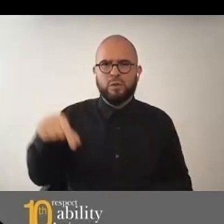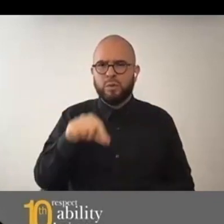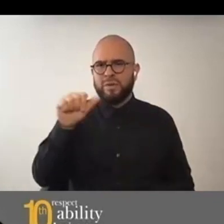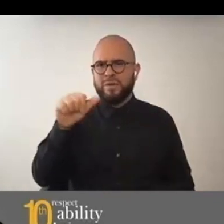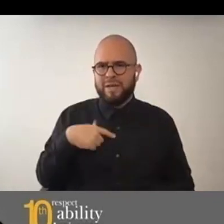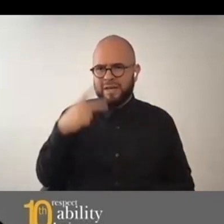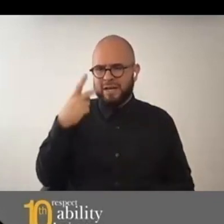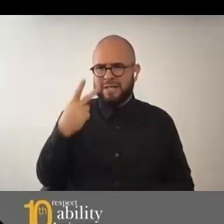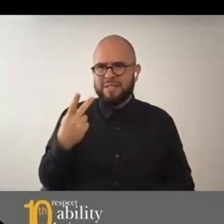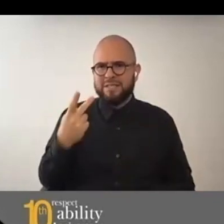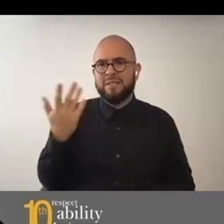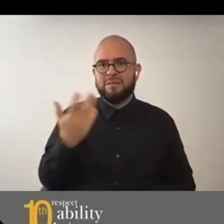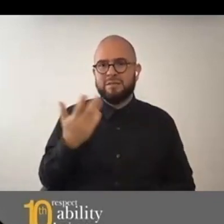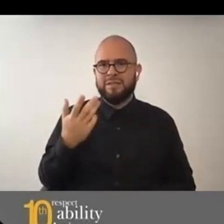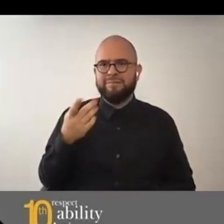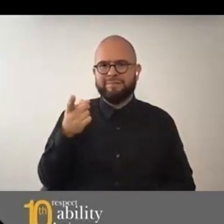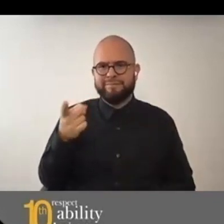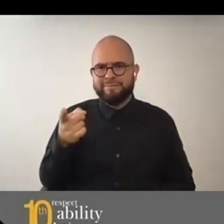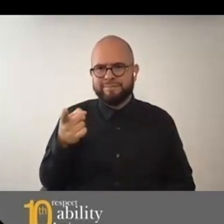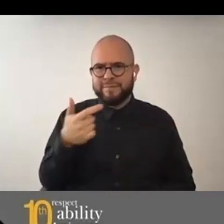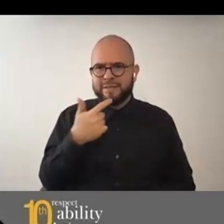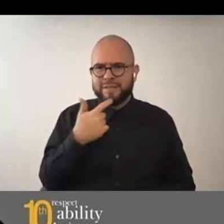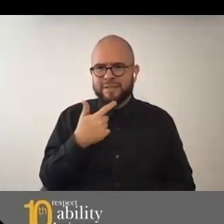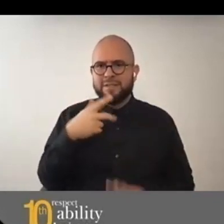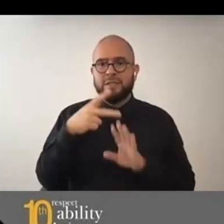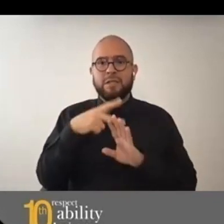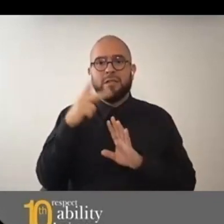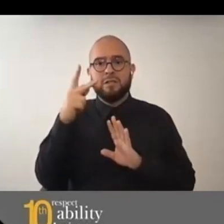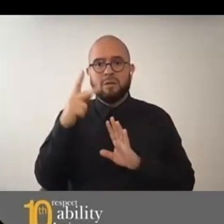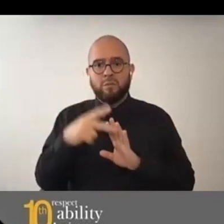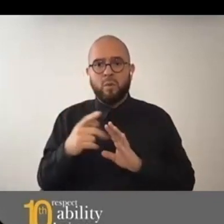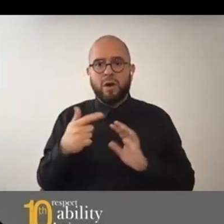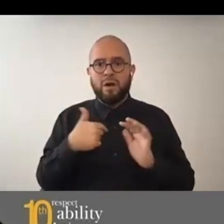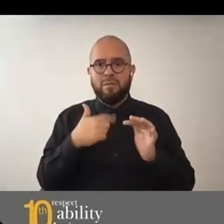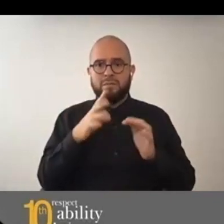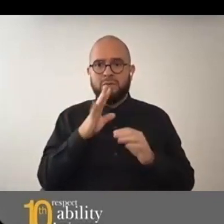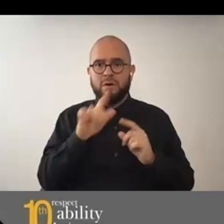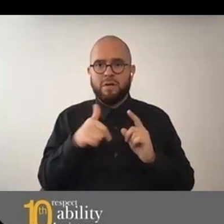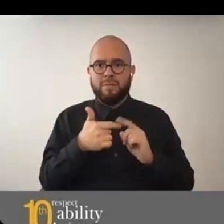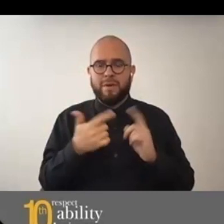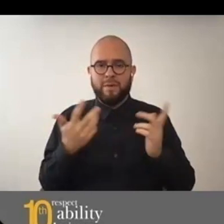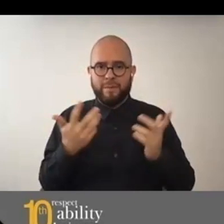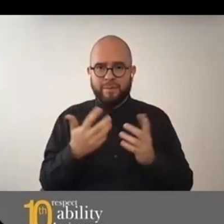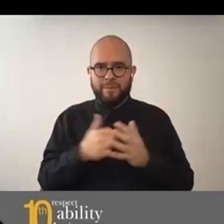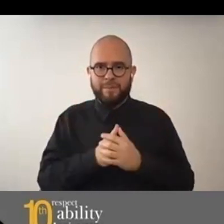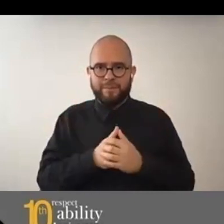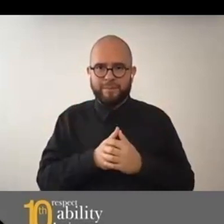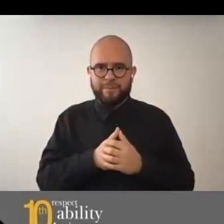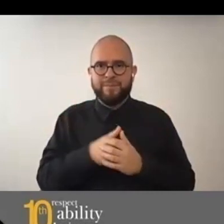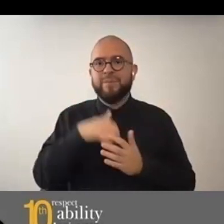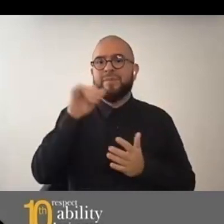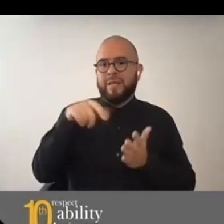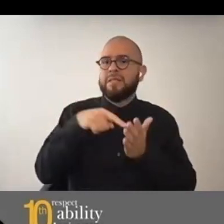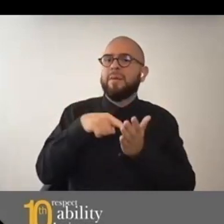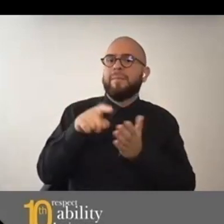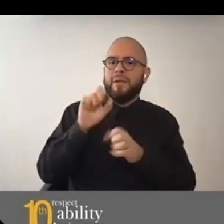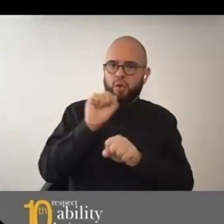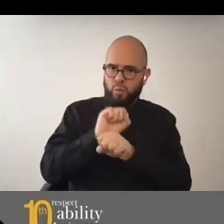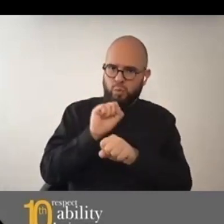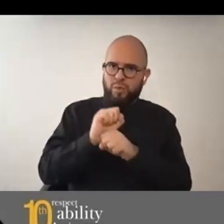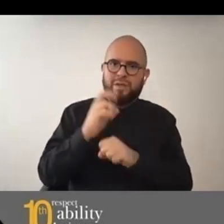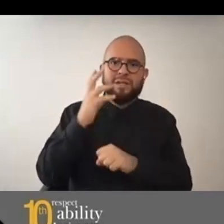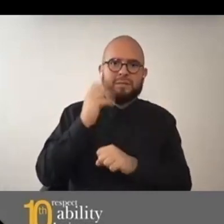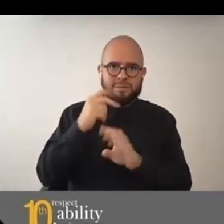which is that the program that I'm referencing is a paid work experience program through the